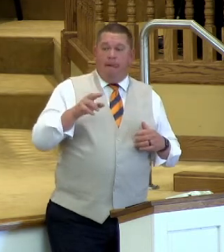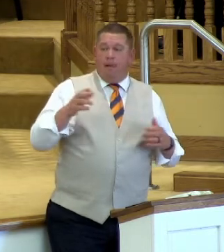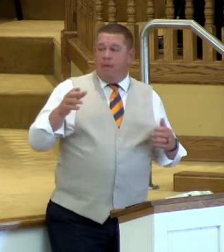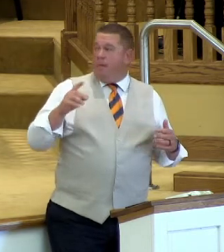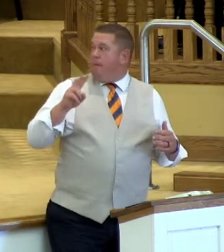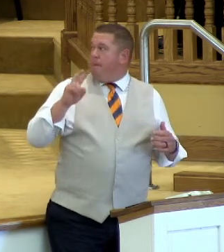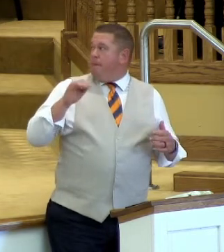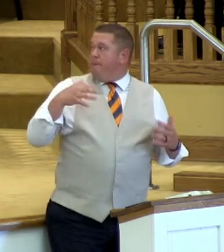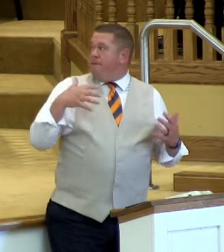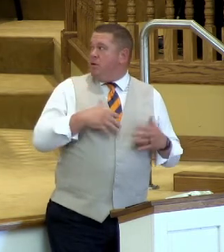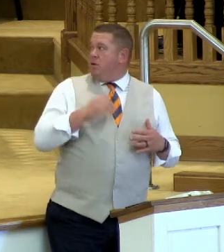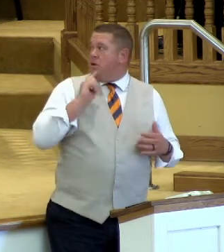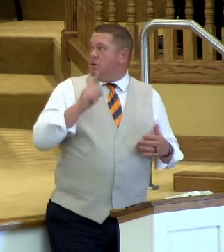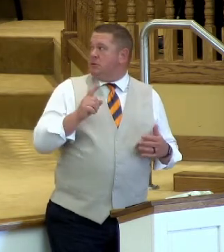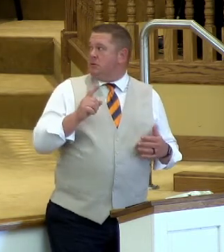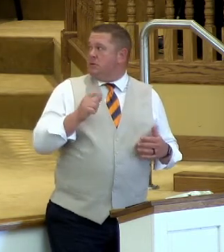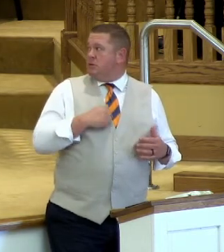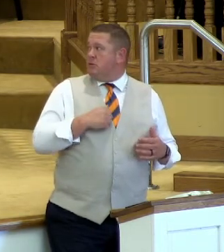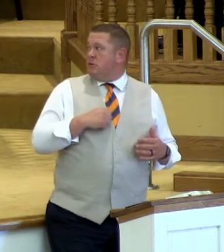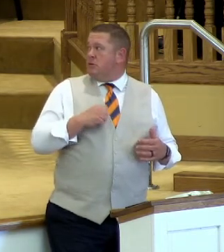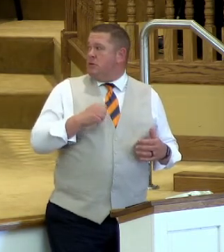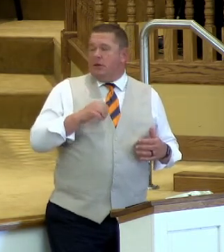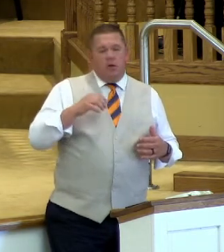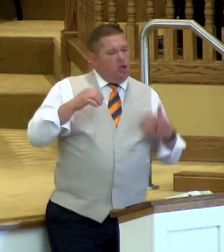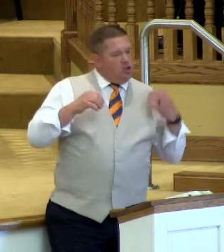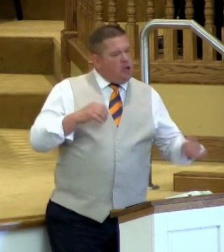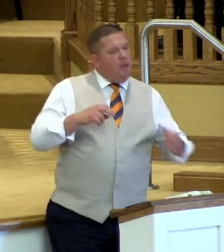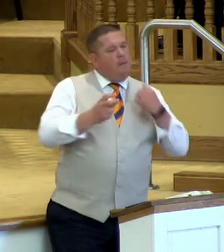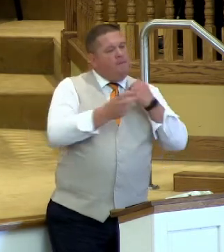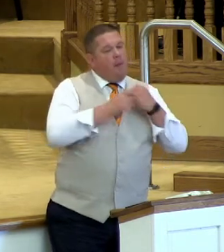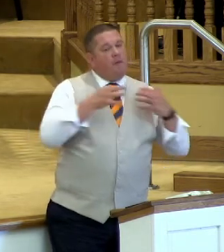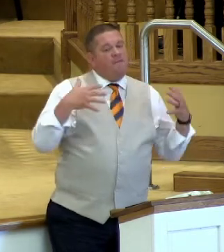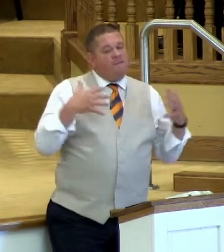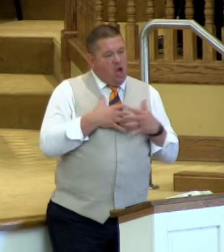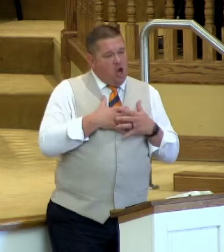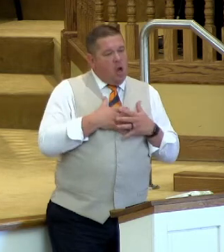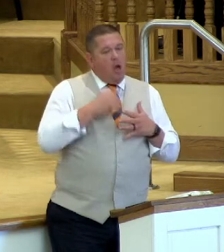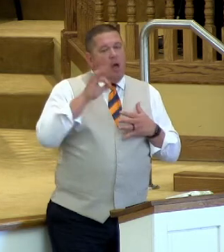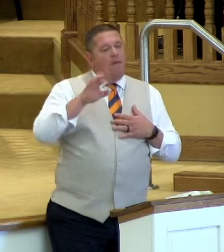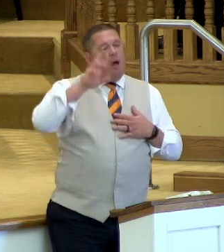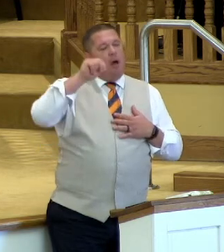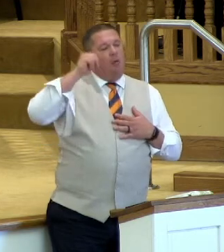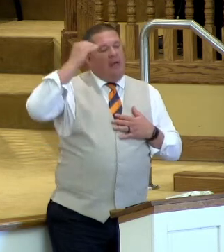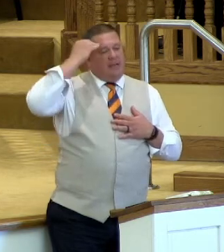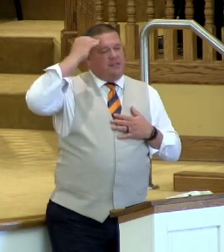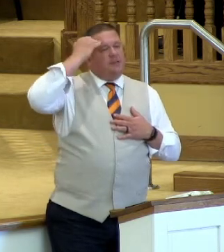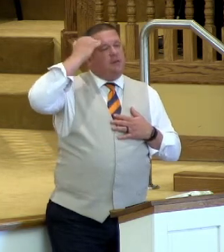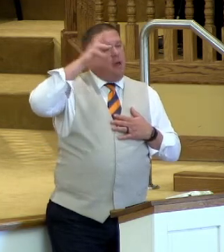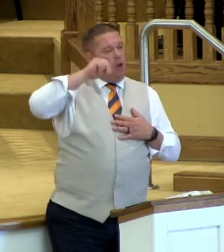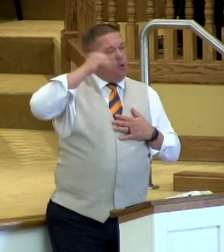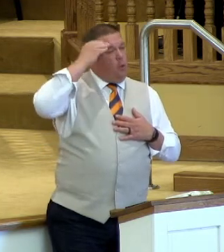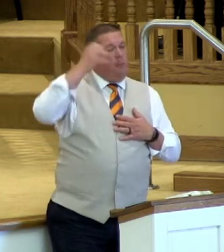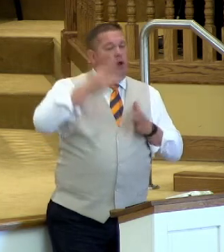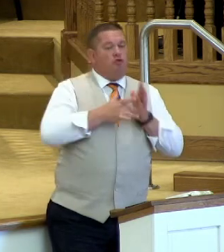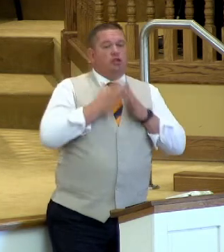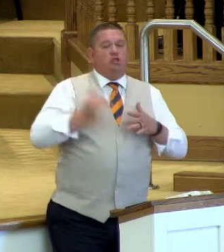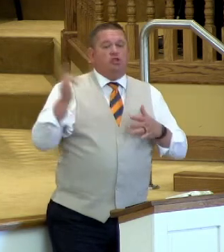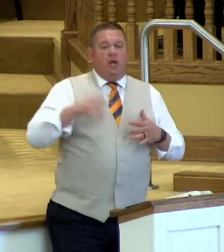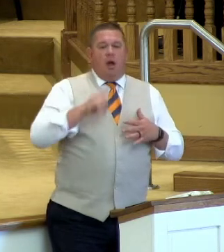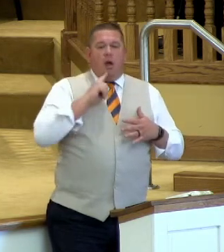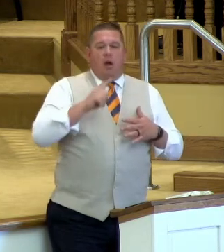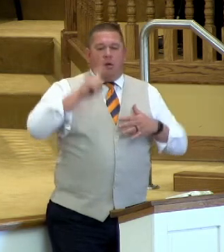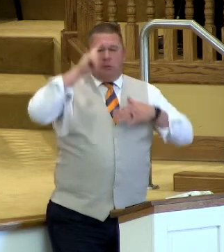fear is, shake off the viper of fear of the unknown. So many Christians today